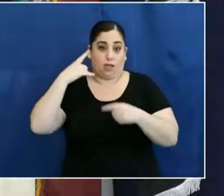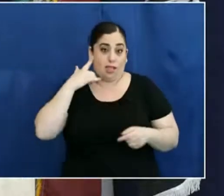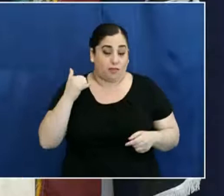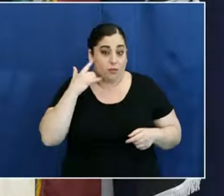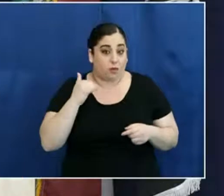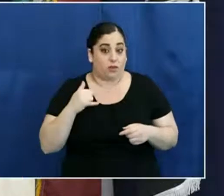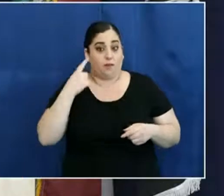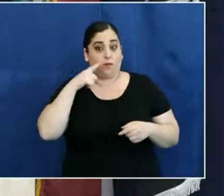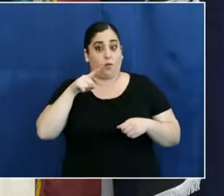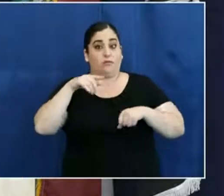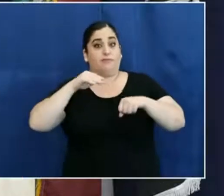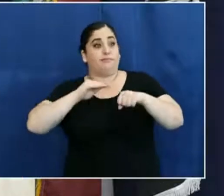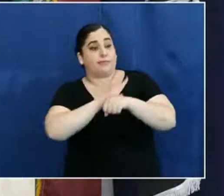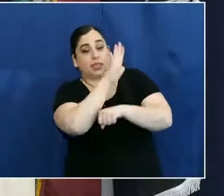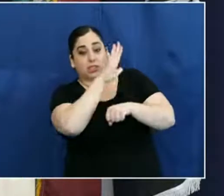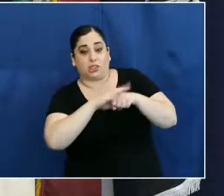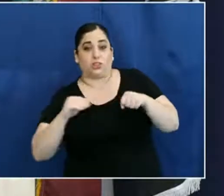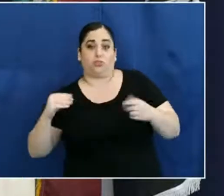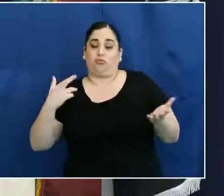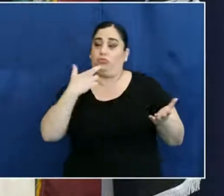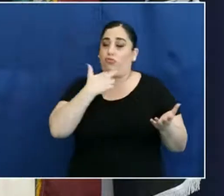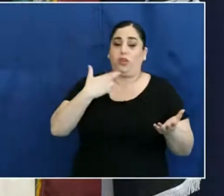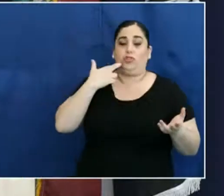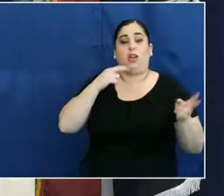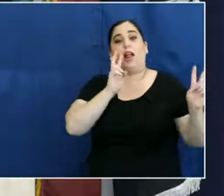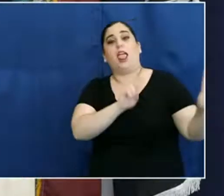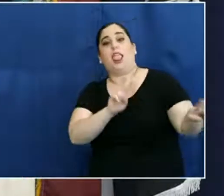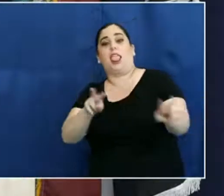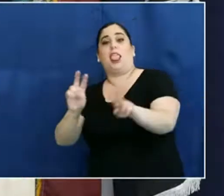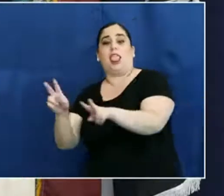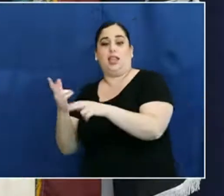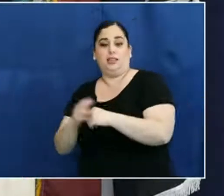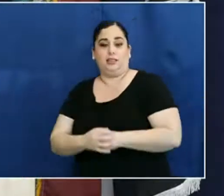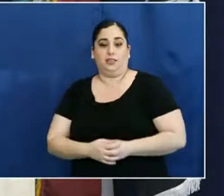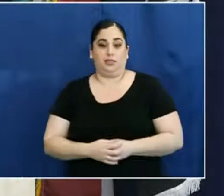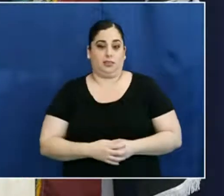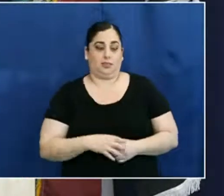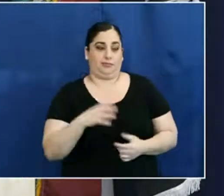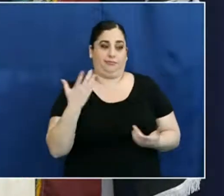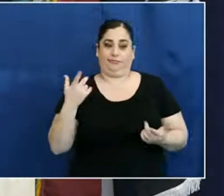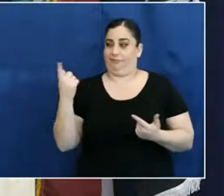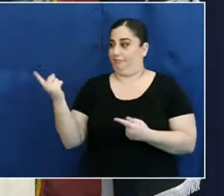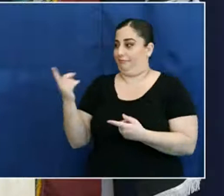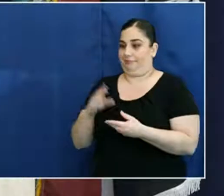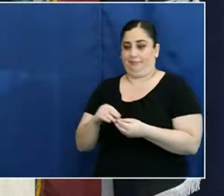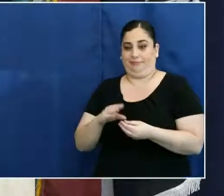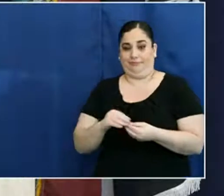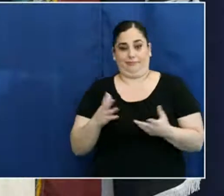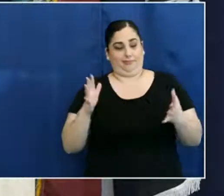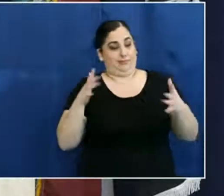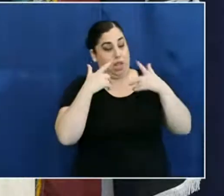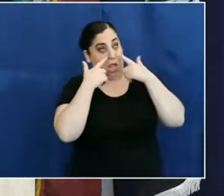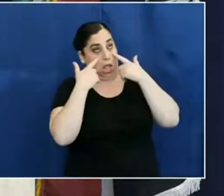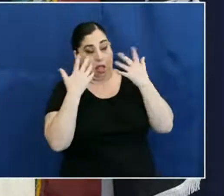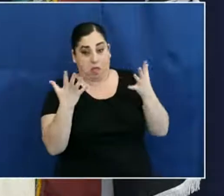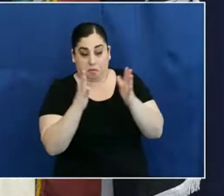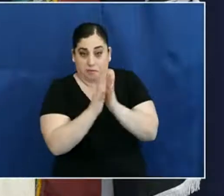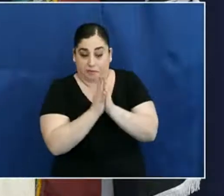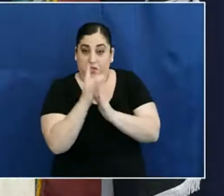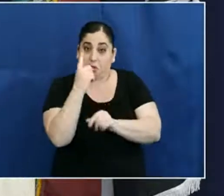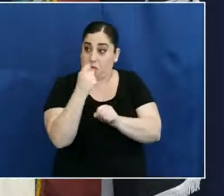Well, it's COVID. We're always concerned. We've been doing this for a year through ups and downs,